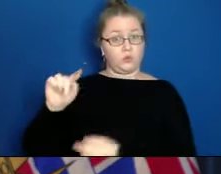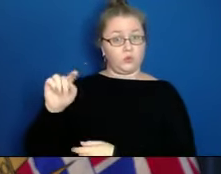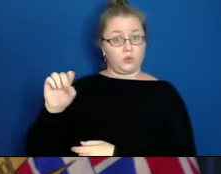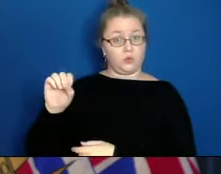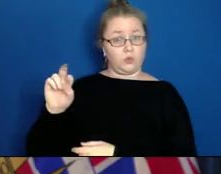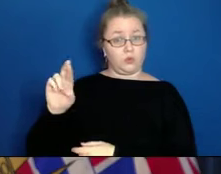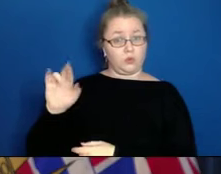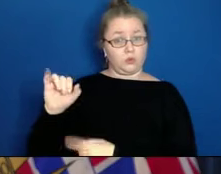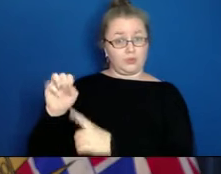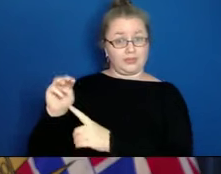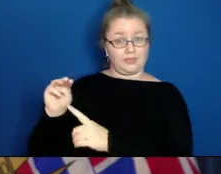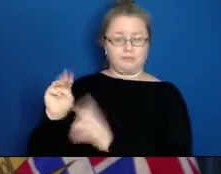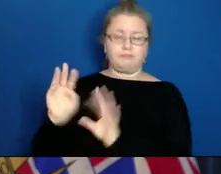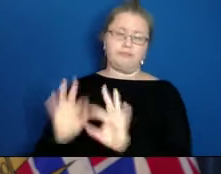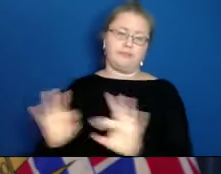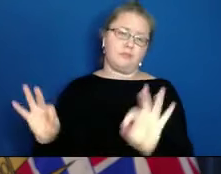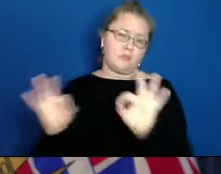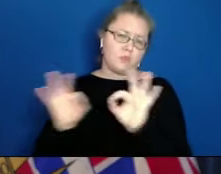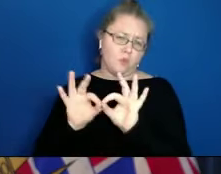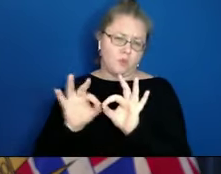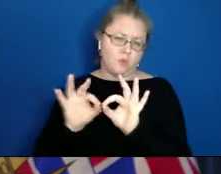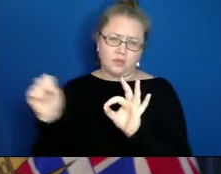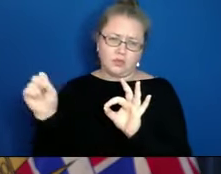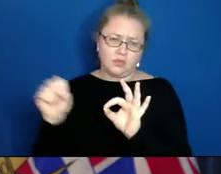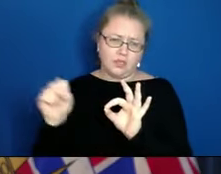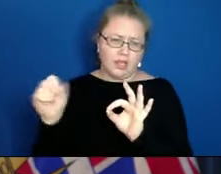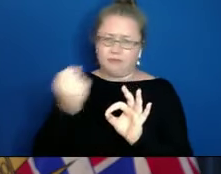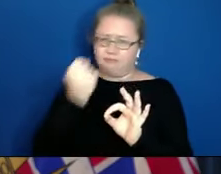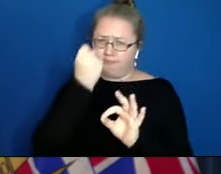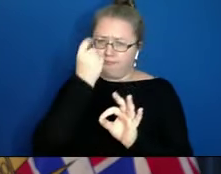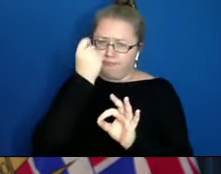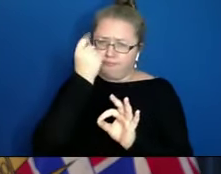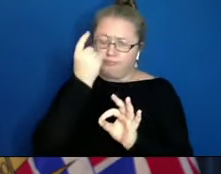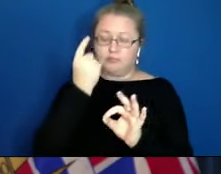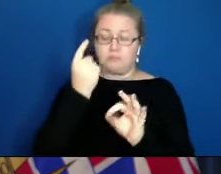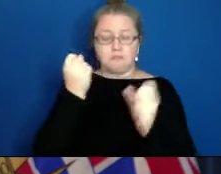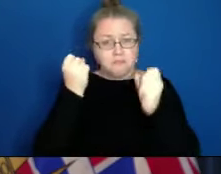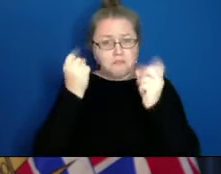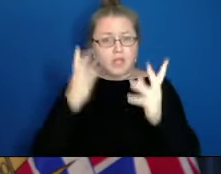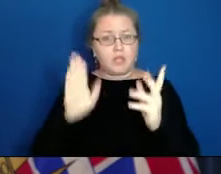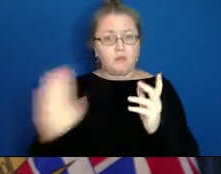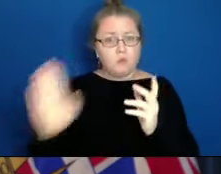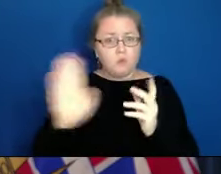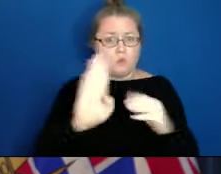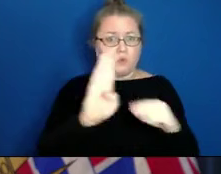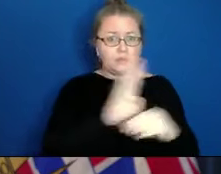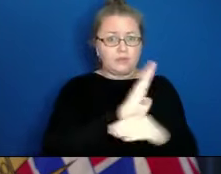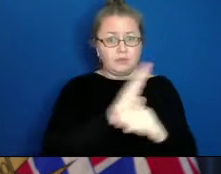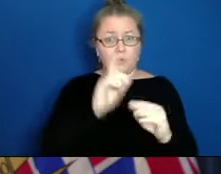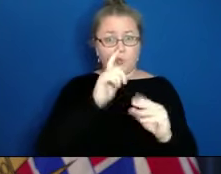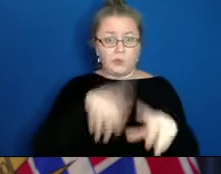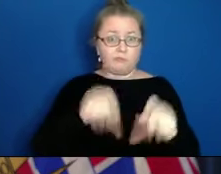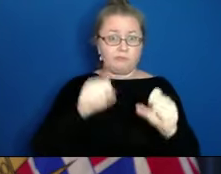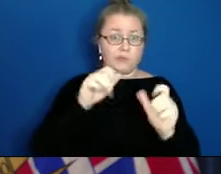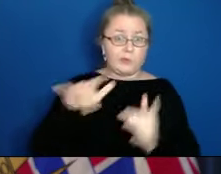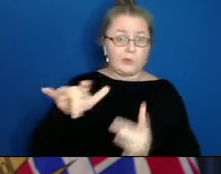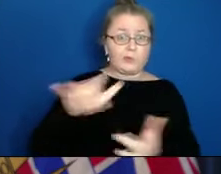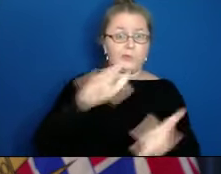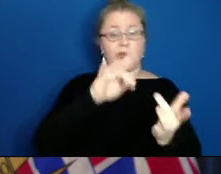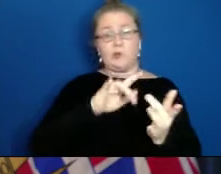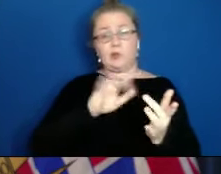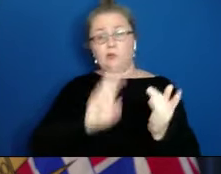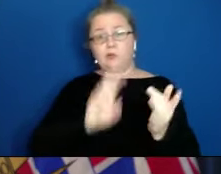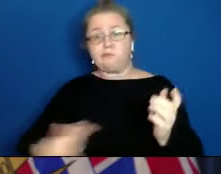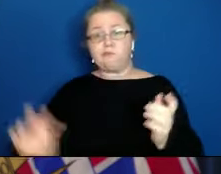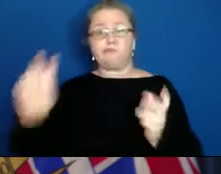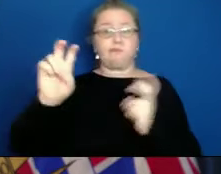to our economy, and the significant efforts that many of our tourist businesses have put in place for safety plans for